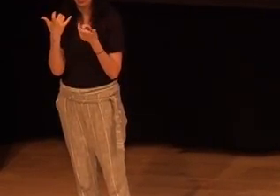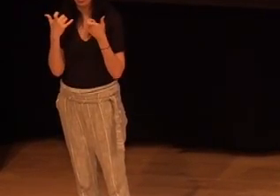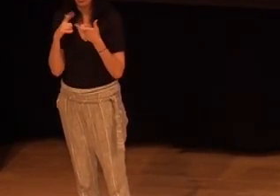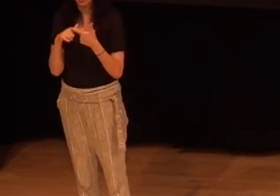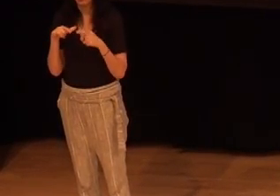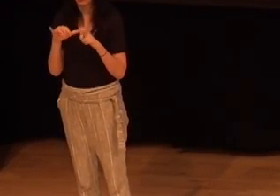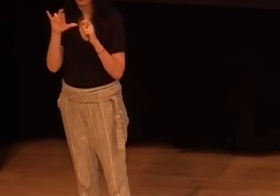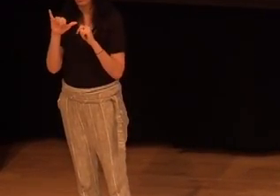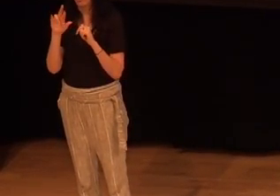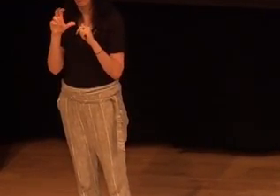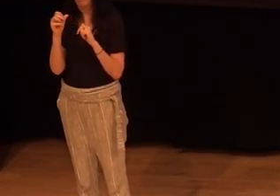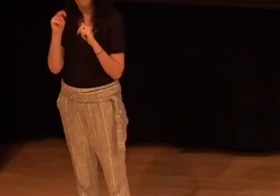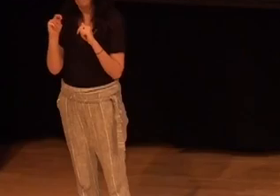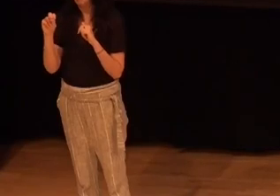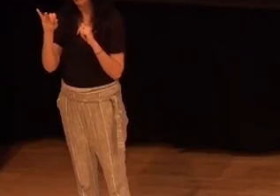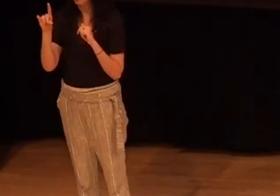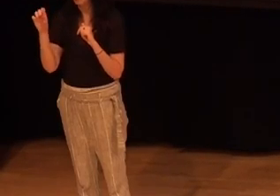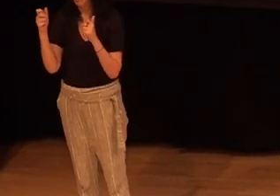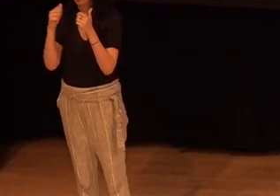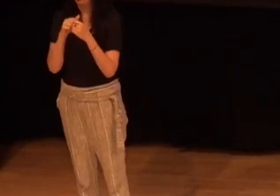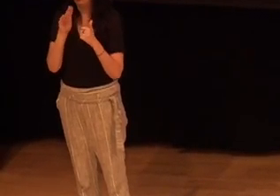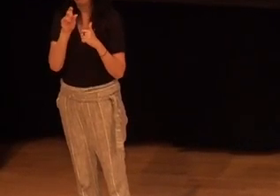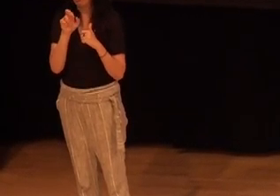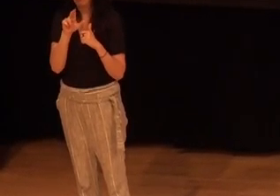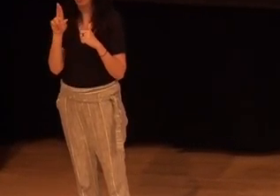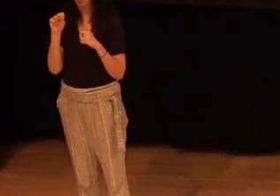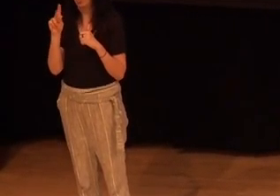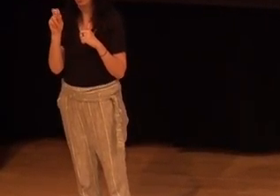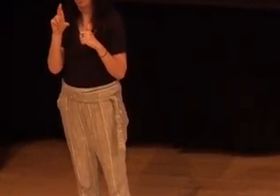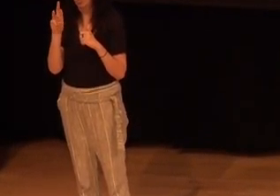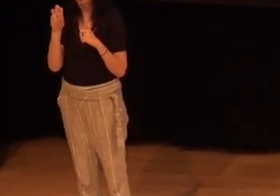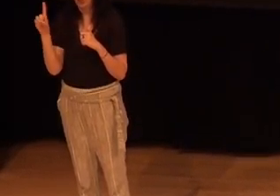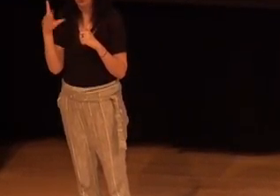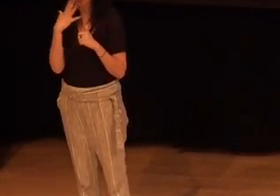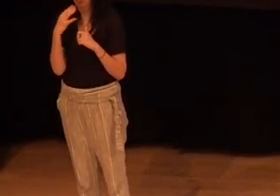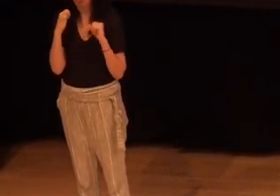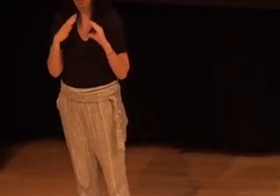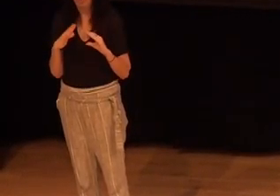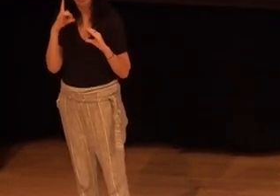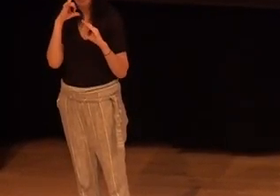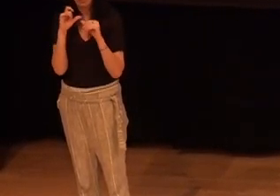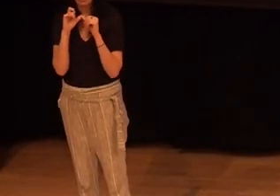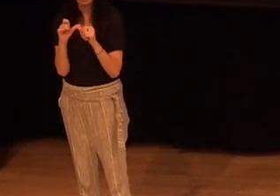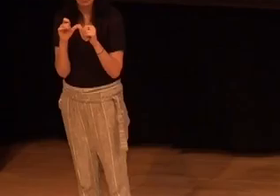series Ironside with Blair Underwood, who's a fine actor. That show,